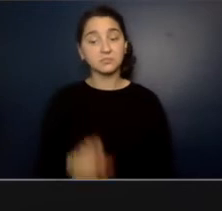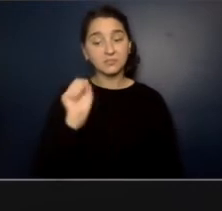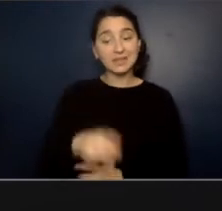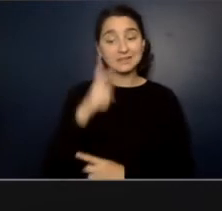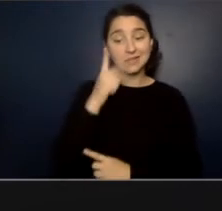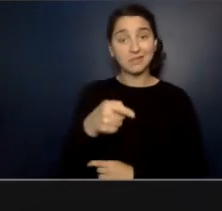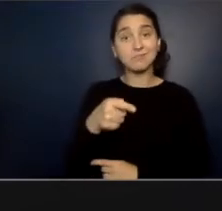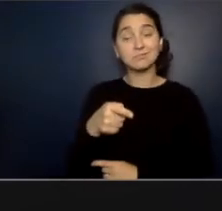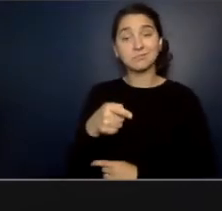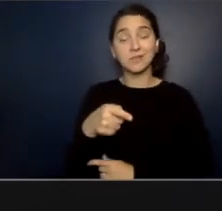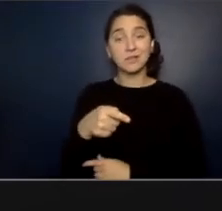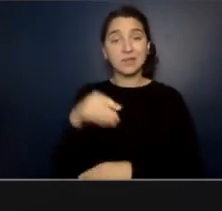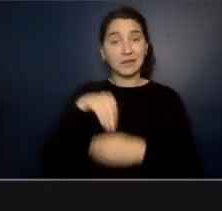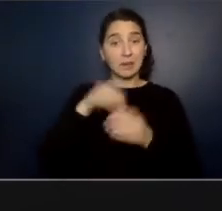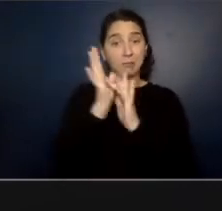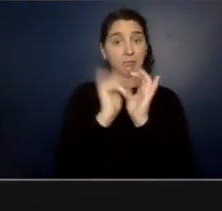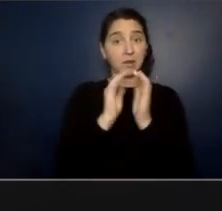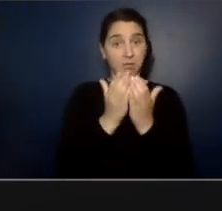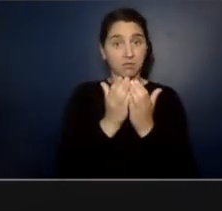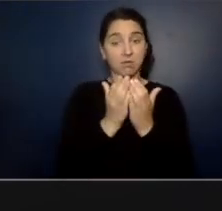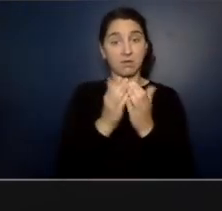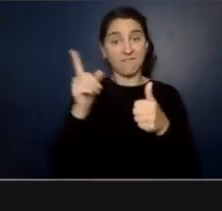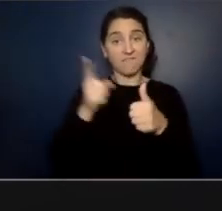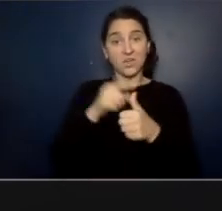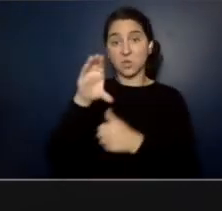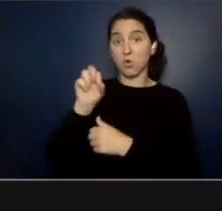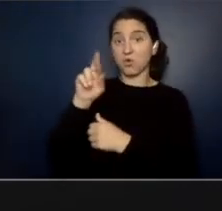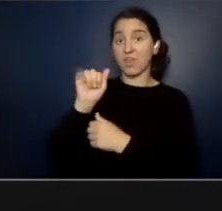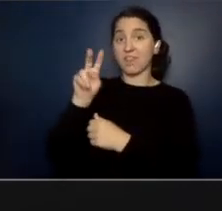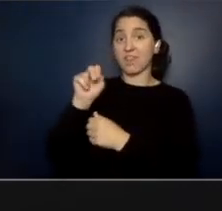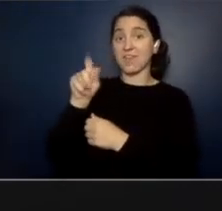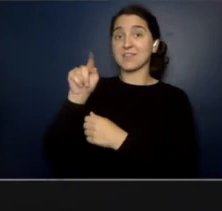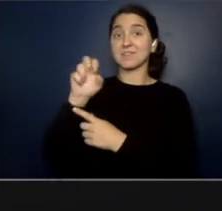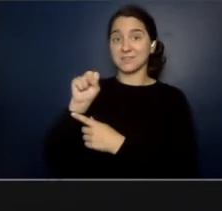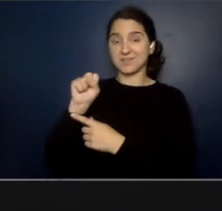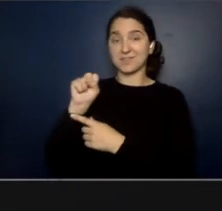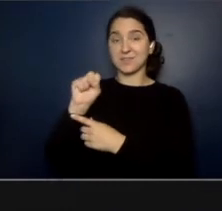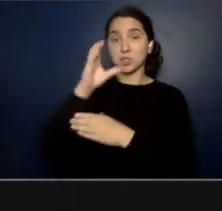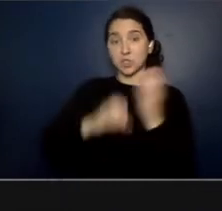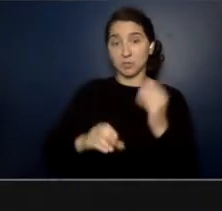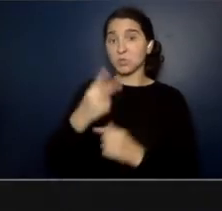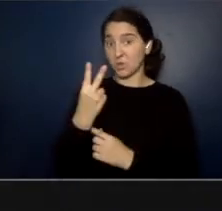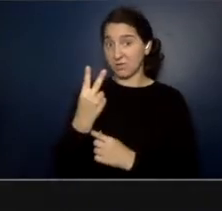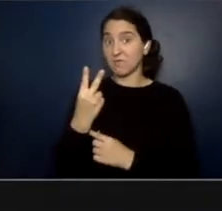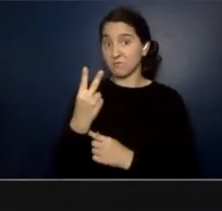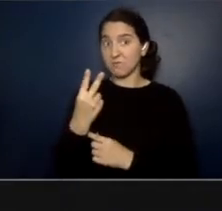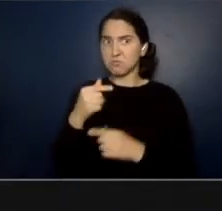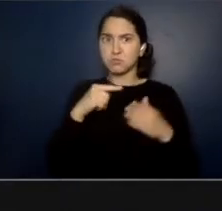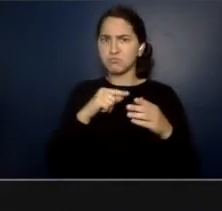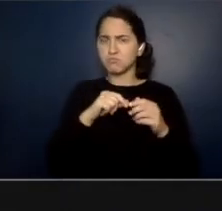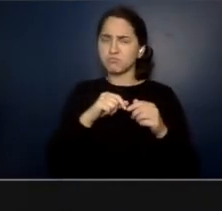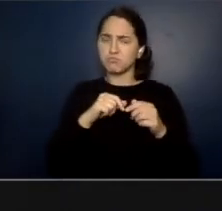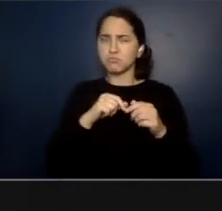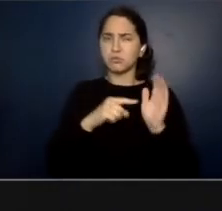this. And I like to read a big chunk of it because I think it says what I'd like to say